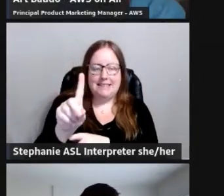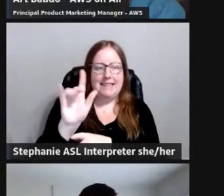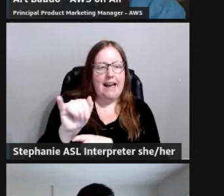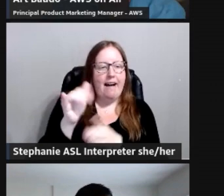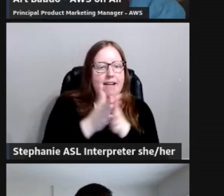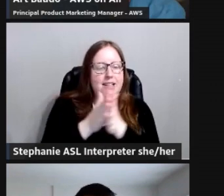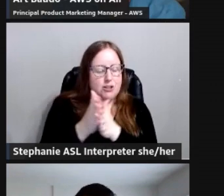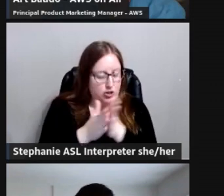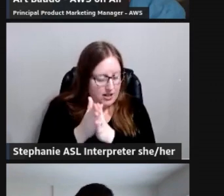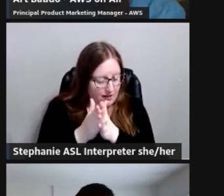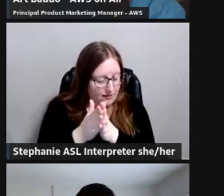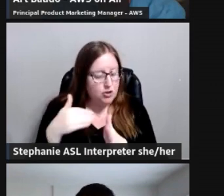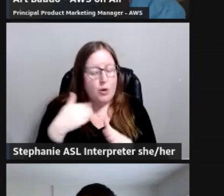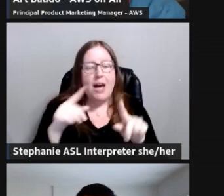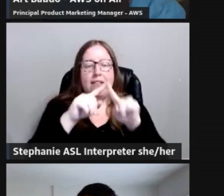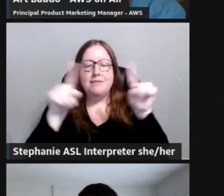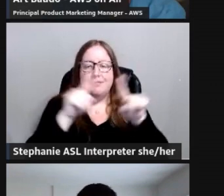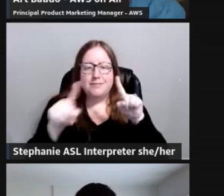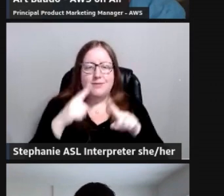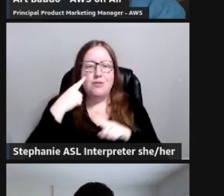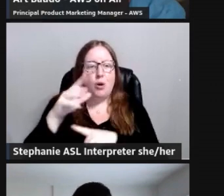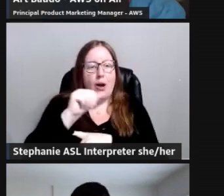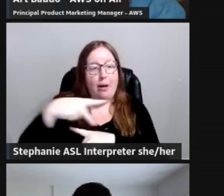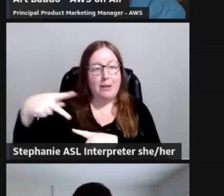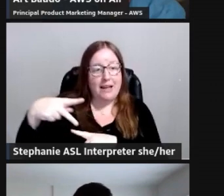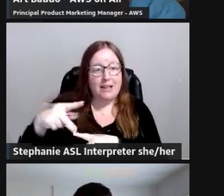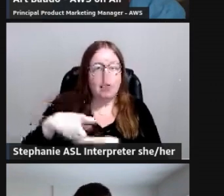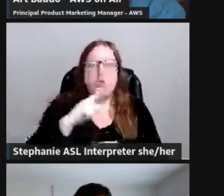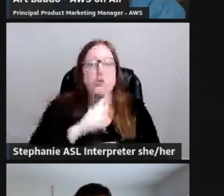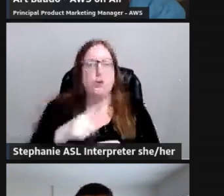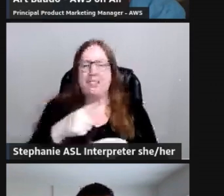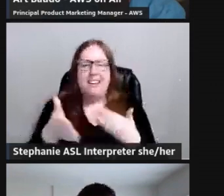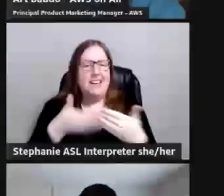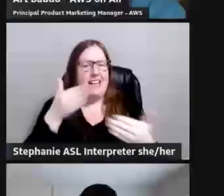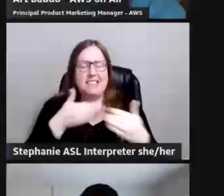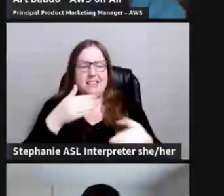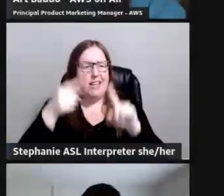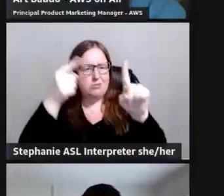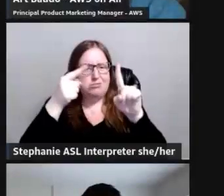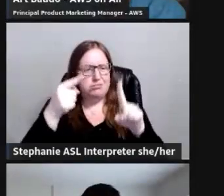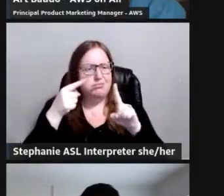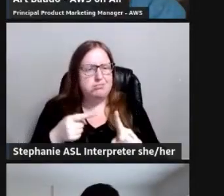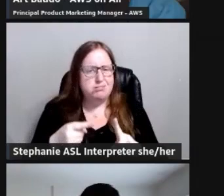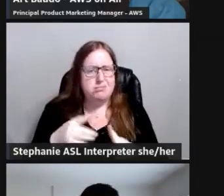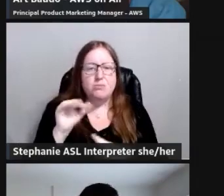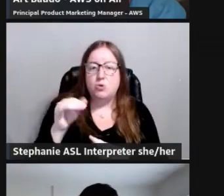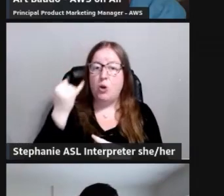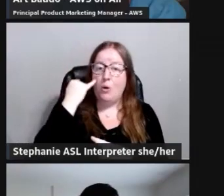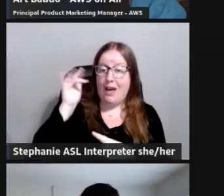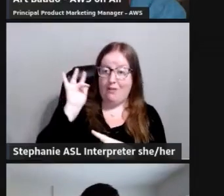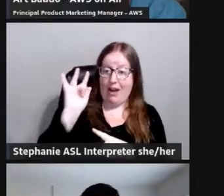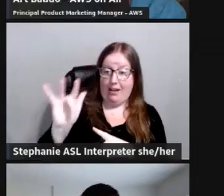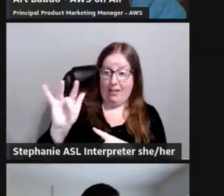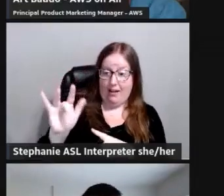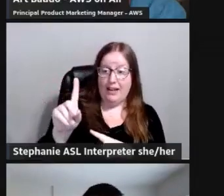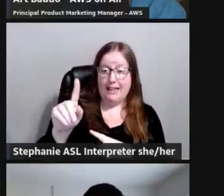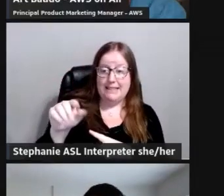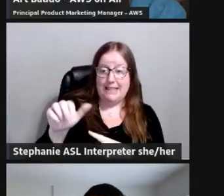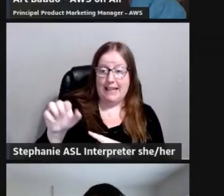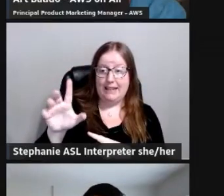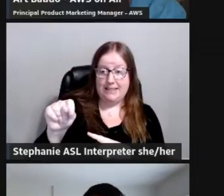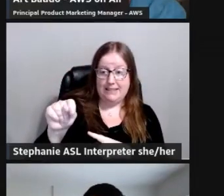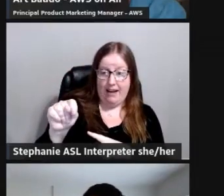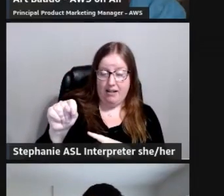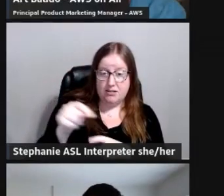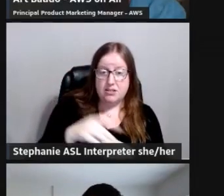to your application very easily, very quickly. So, instance, if I just click on one of the data sets here, let's say